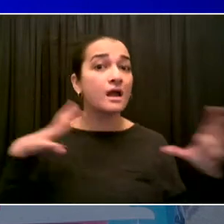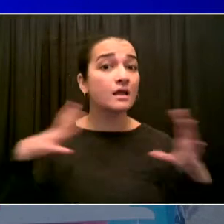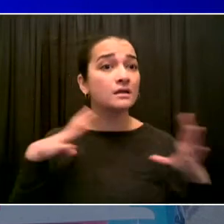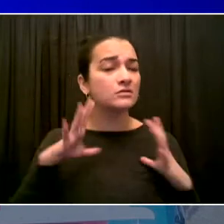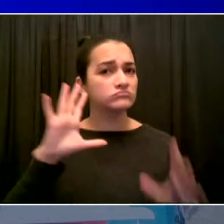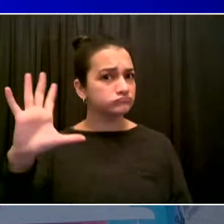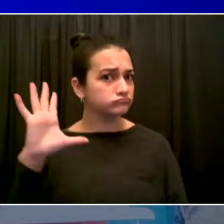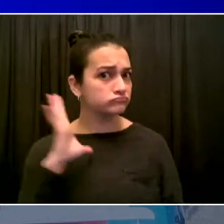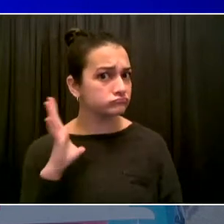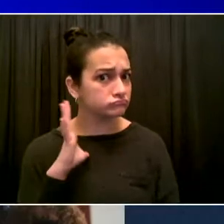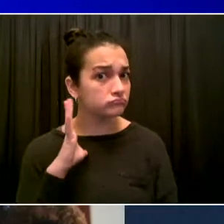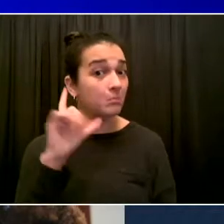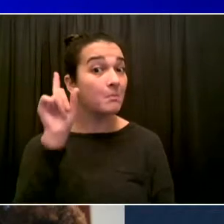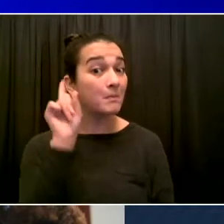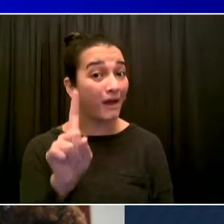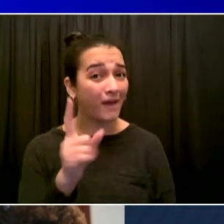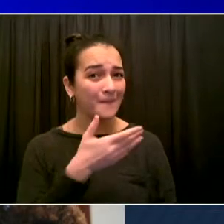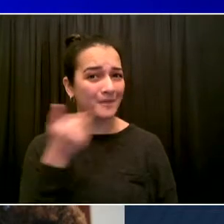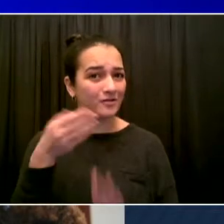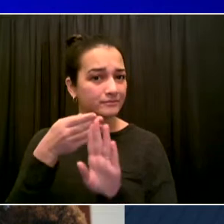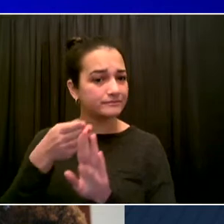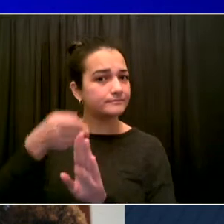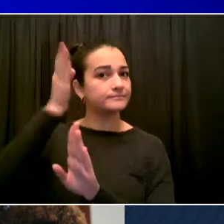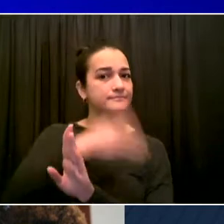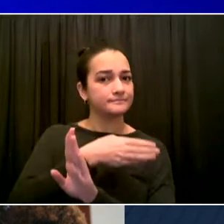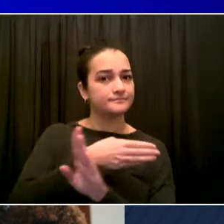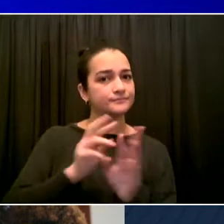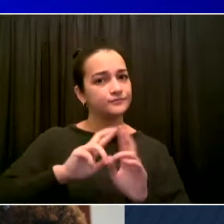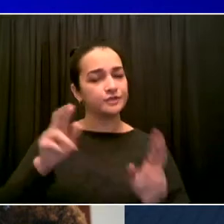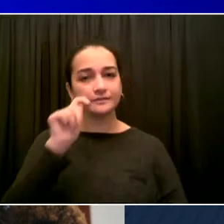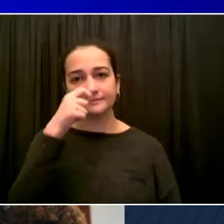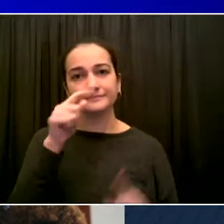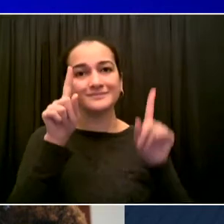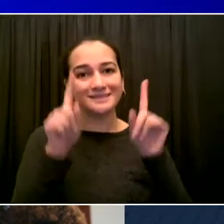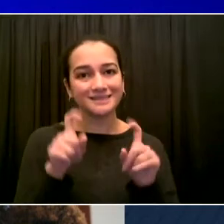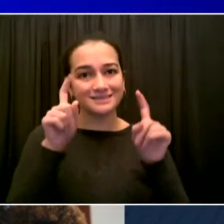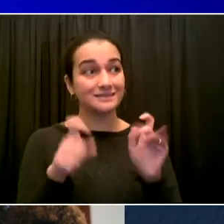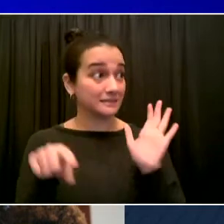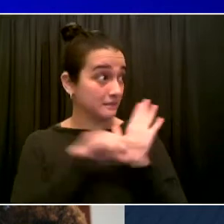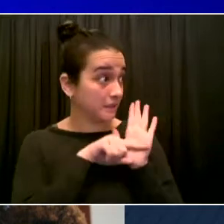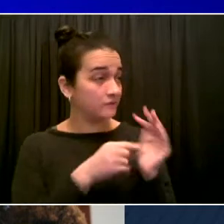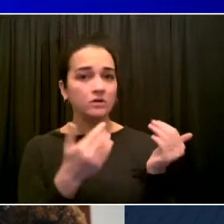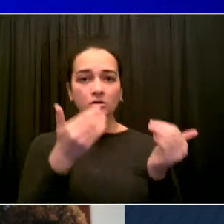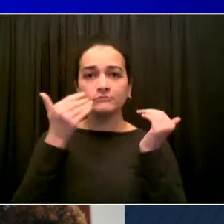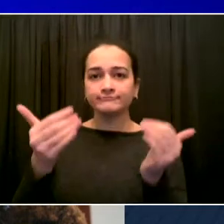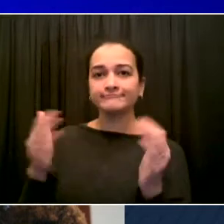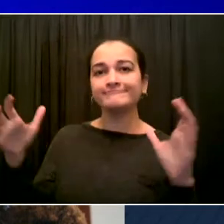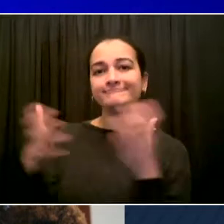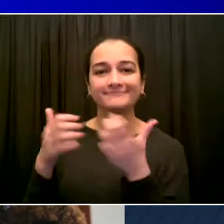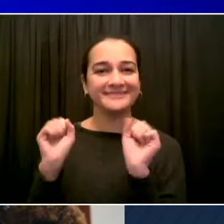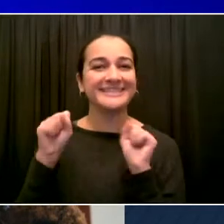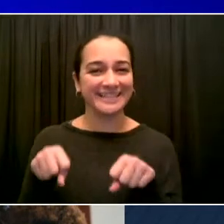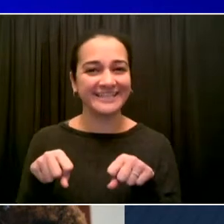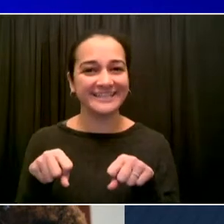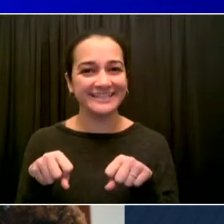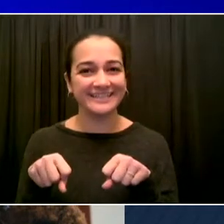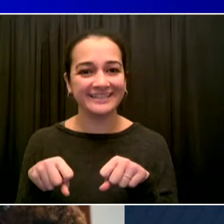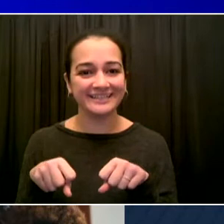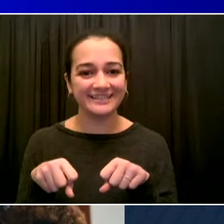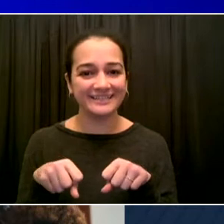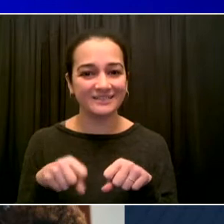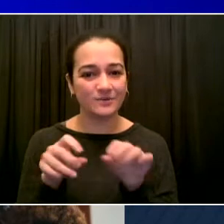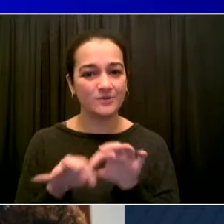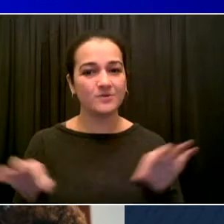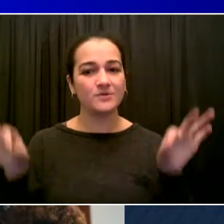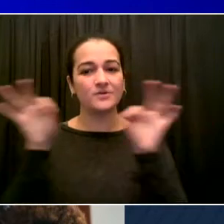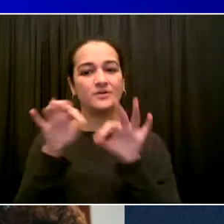Testing is one of the ways we win this battle. So, two main messages. One, get tested before you